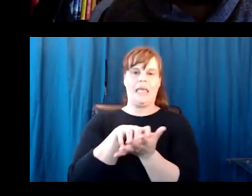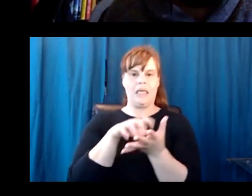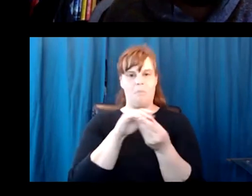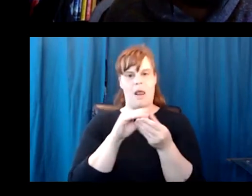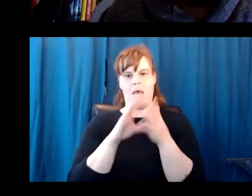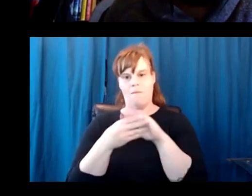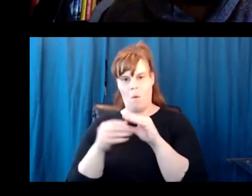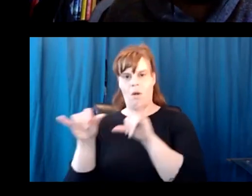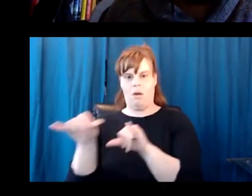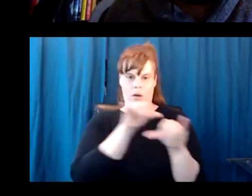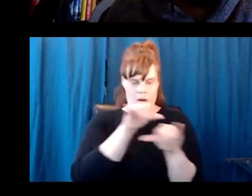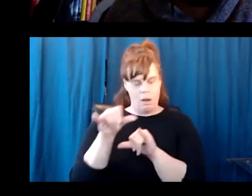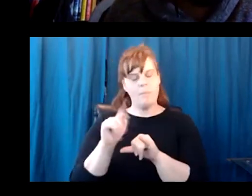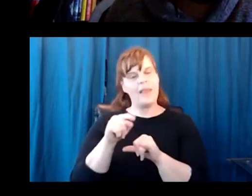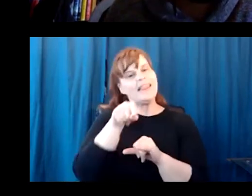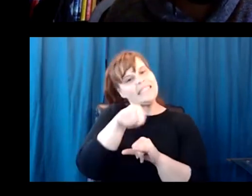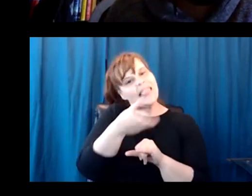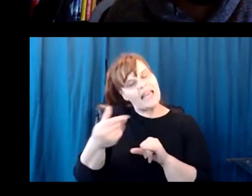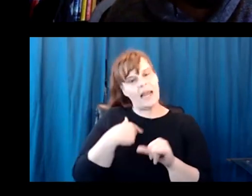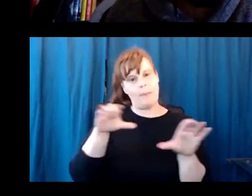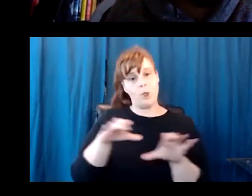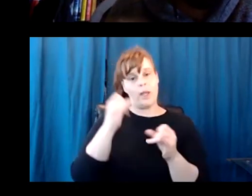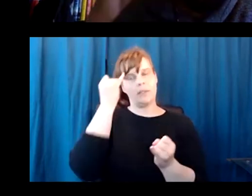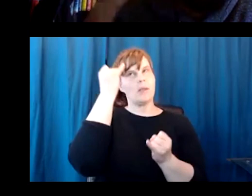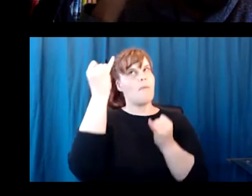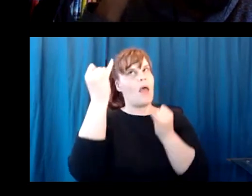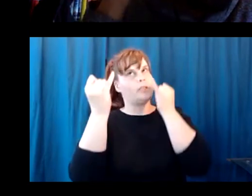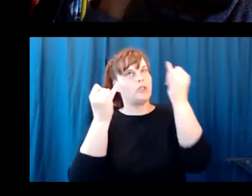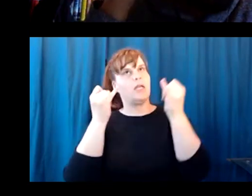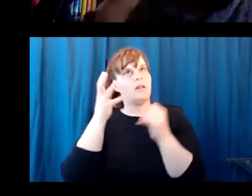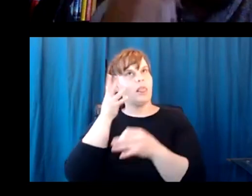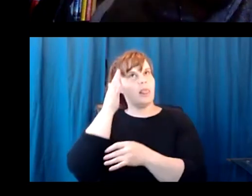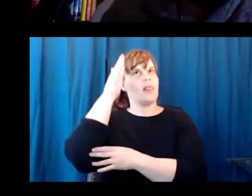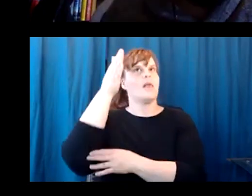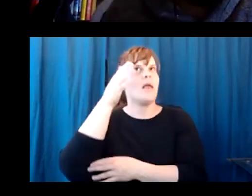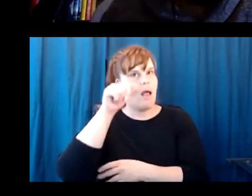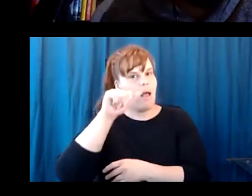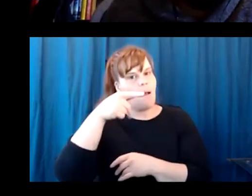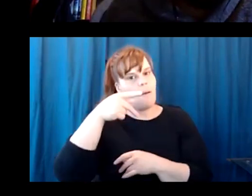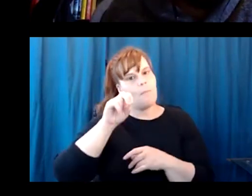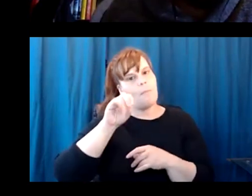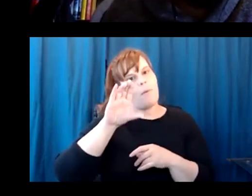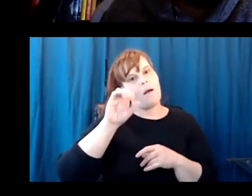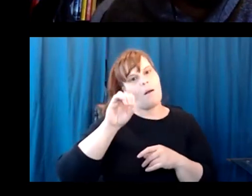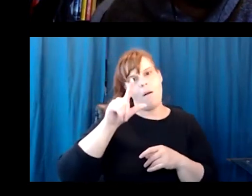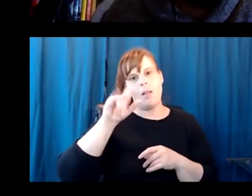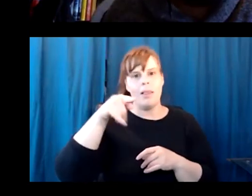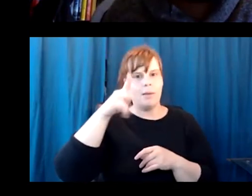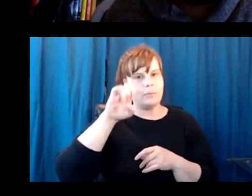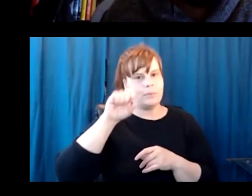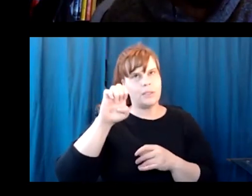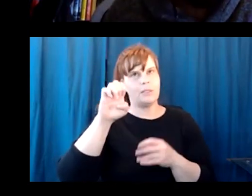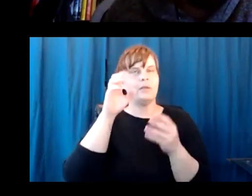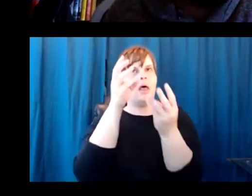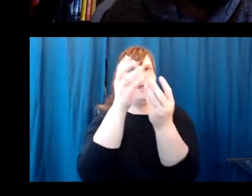is imagining. It's imagining away the apocalypse. It's articulating a fear,